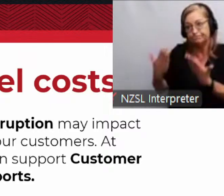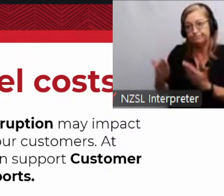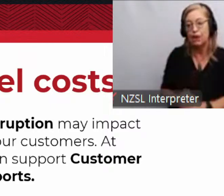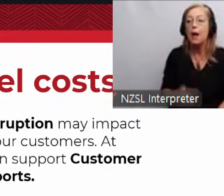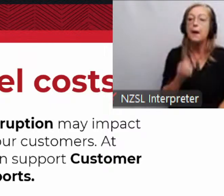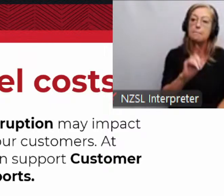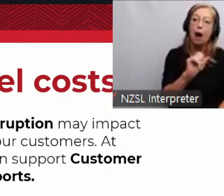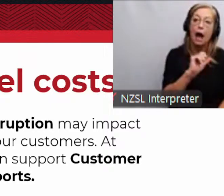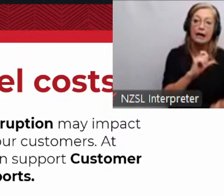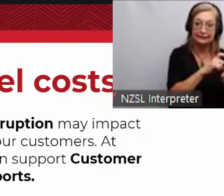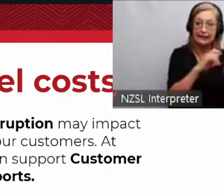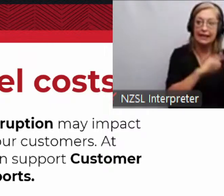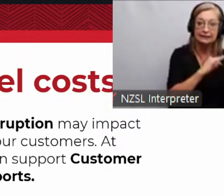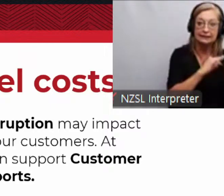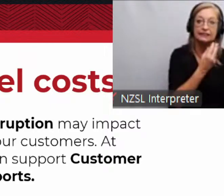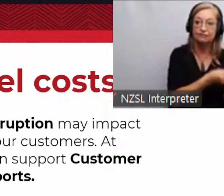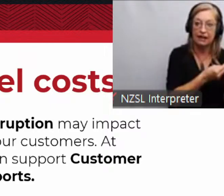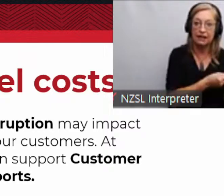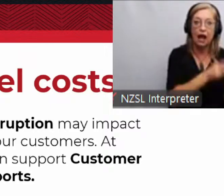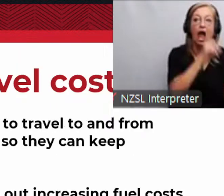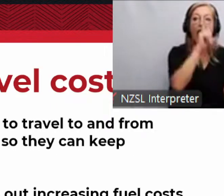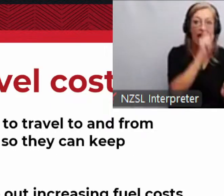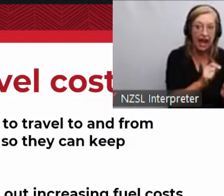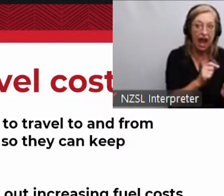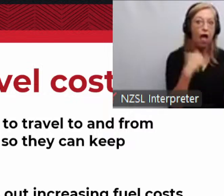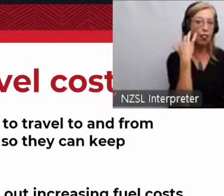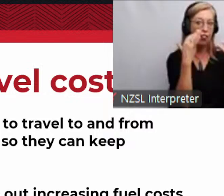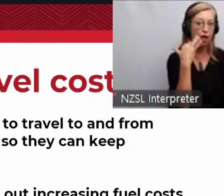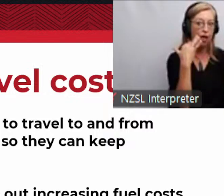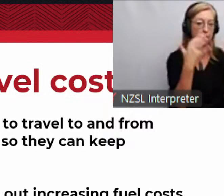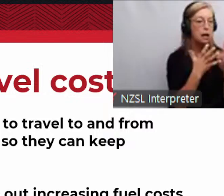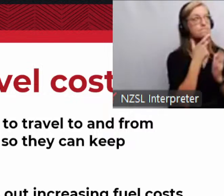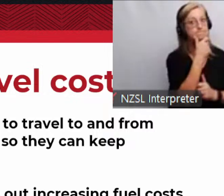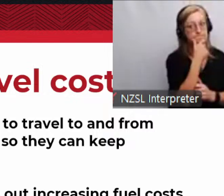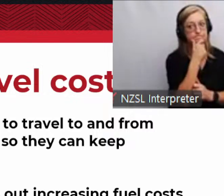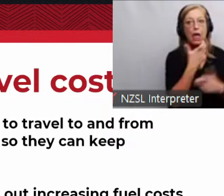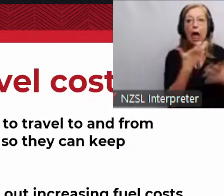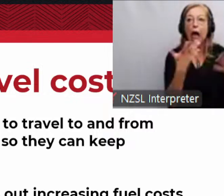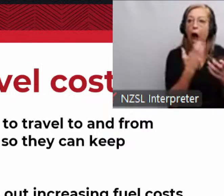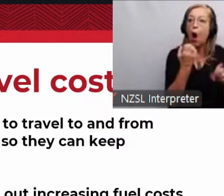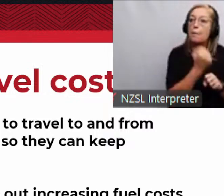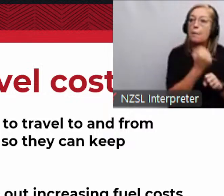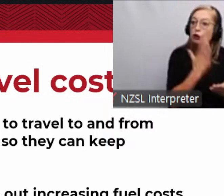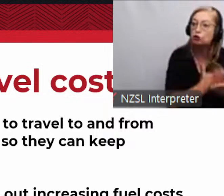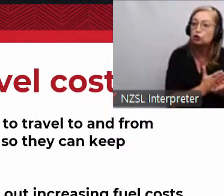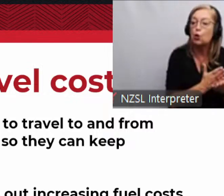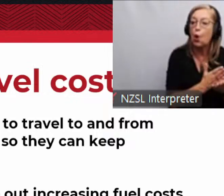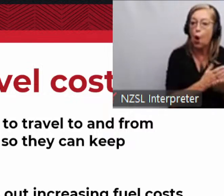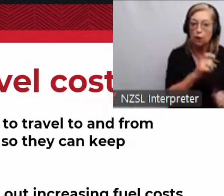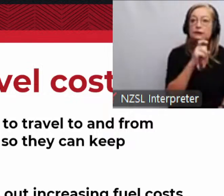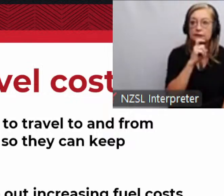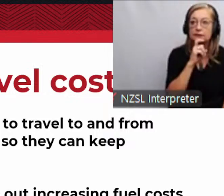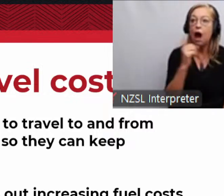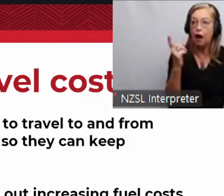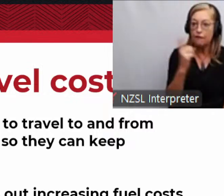then you can now think about how do you make sure that your staff are actually able to come to